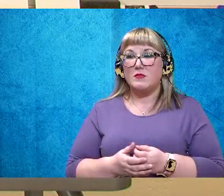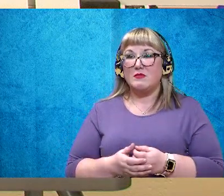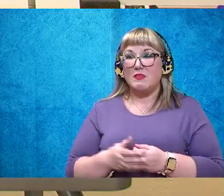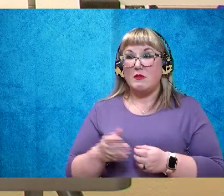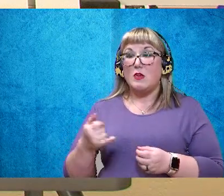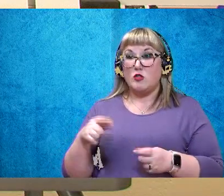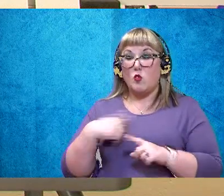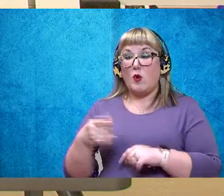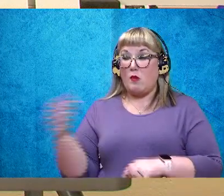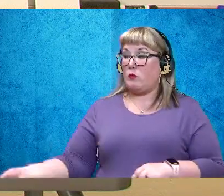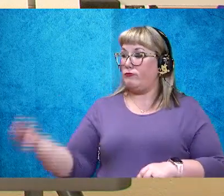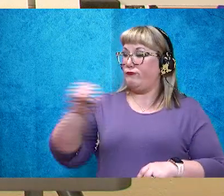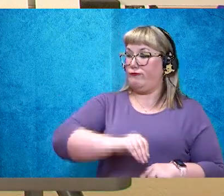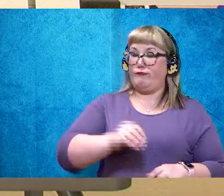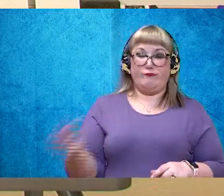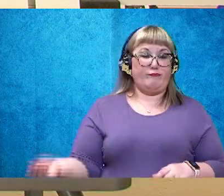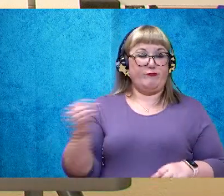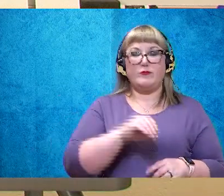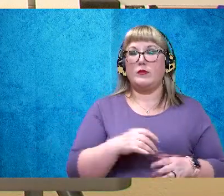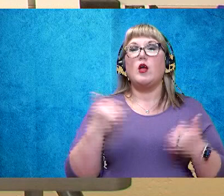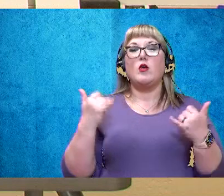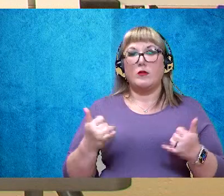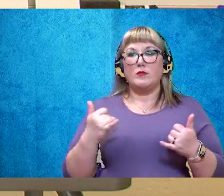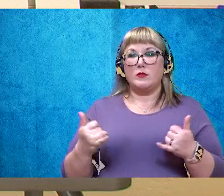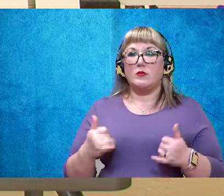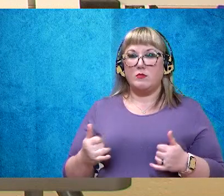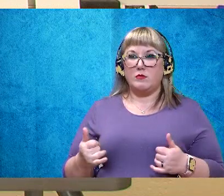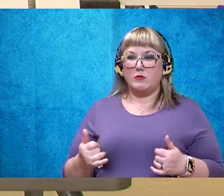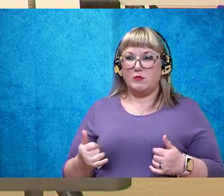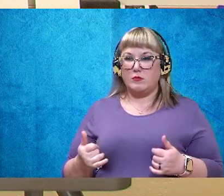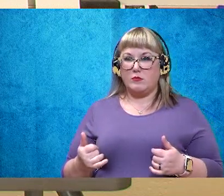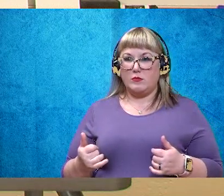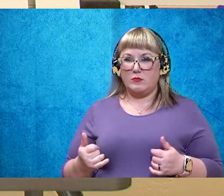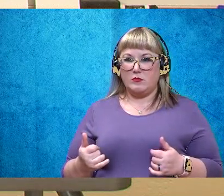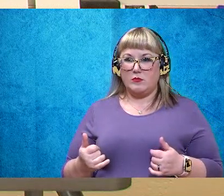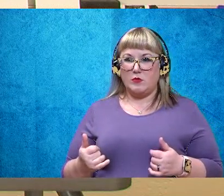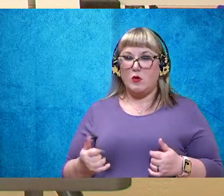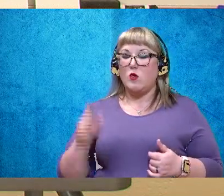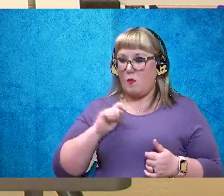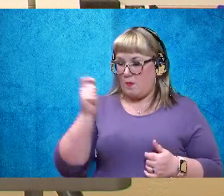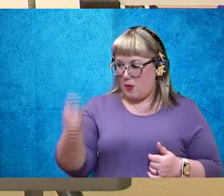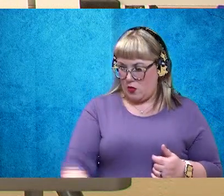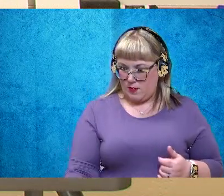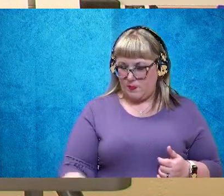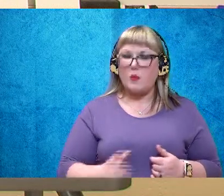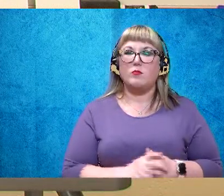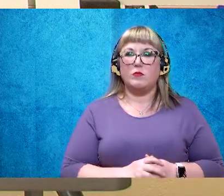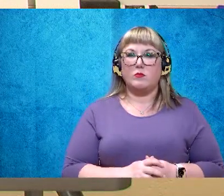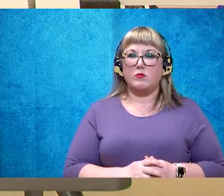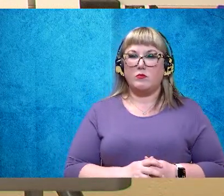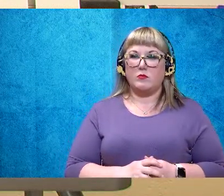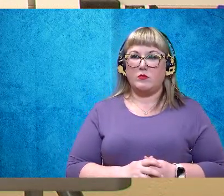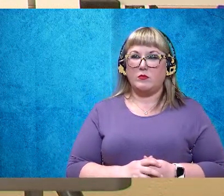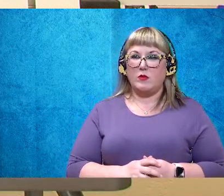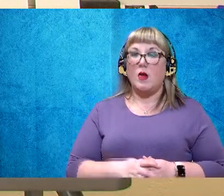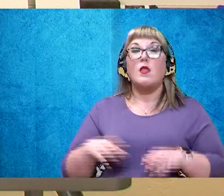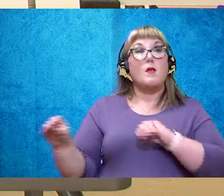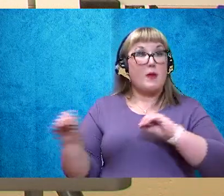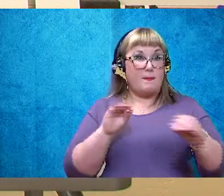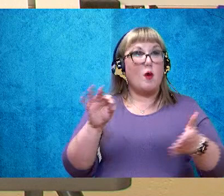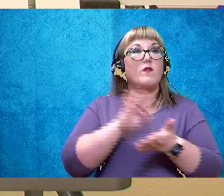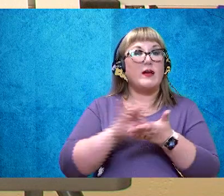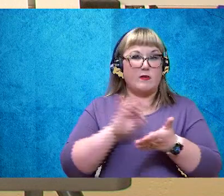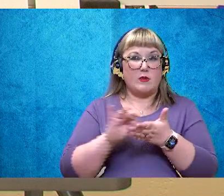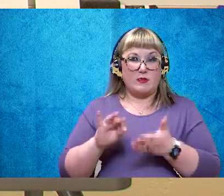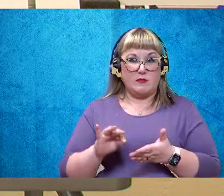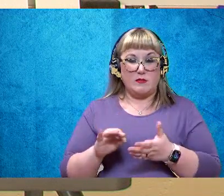move them, put them in the cup. But for today, we're just going to put them down, which would be move and count. I'm going to